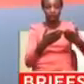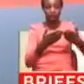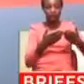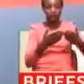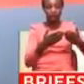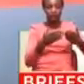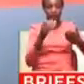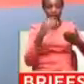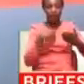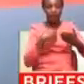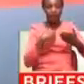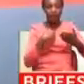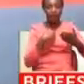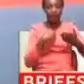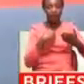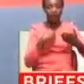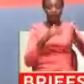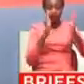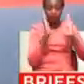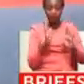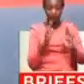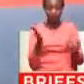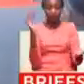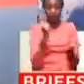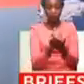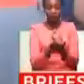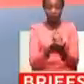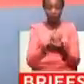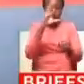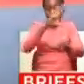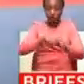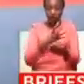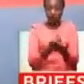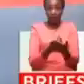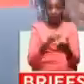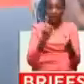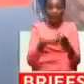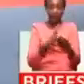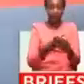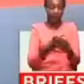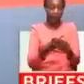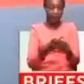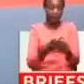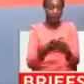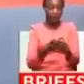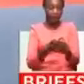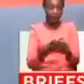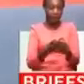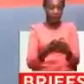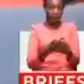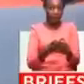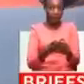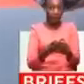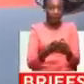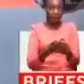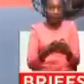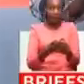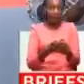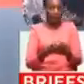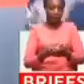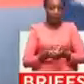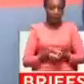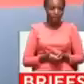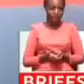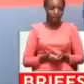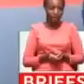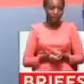there was the cash register, obviously, and then there's a giant a Grim Reaper. I don't know if you know what a Grim Reaper. The